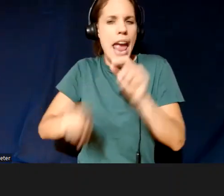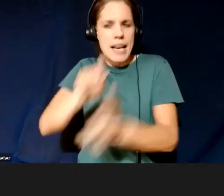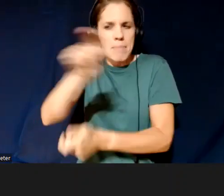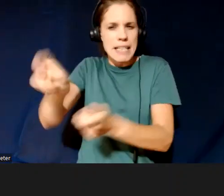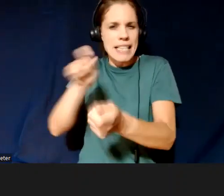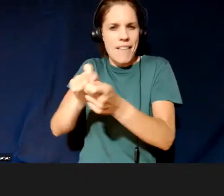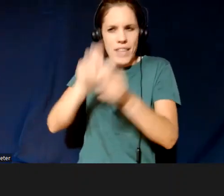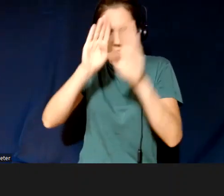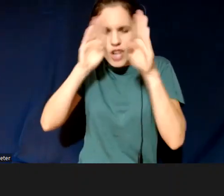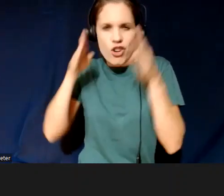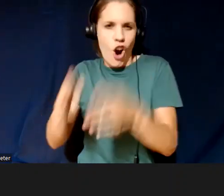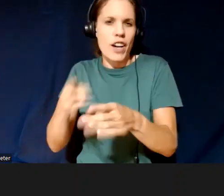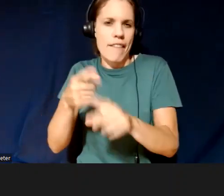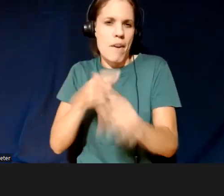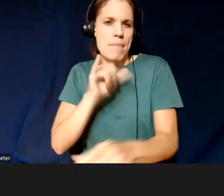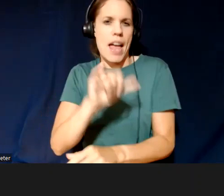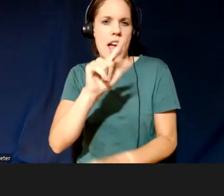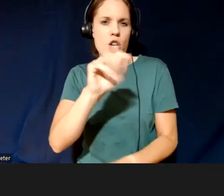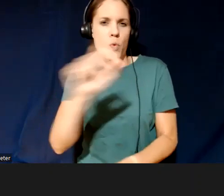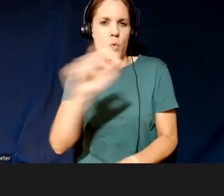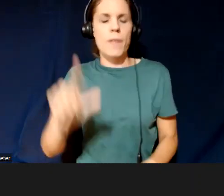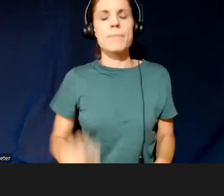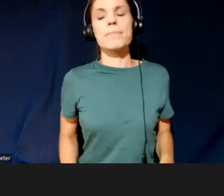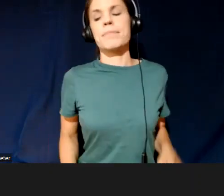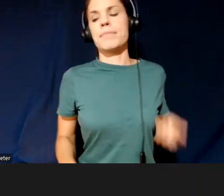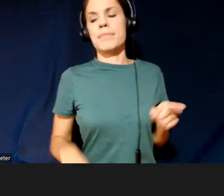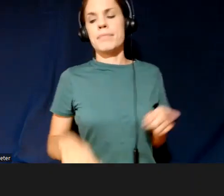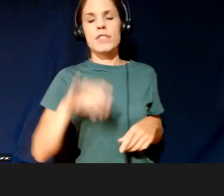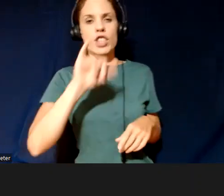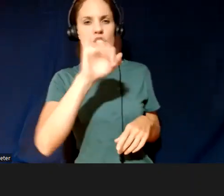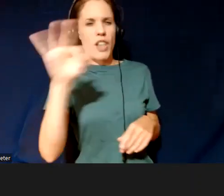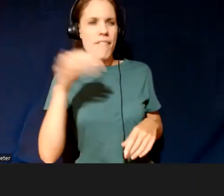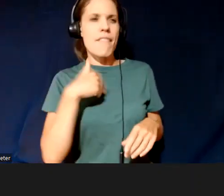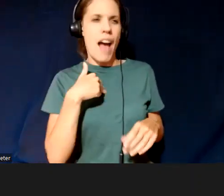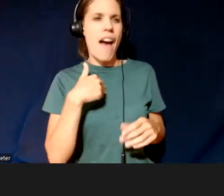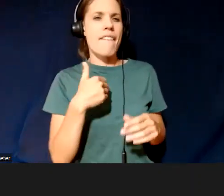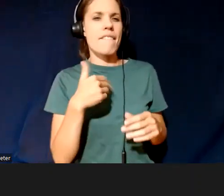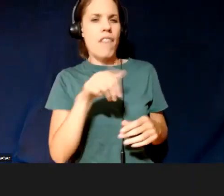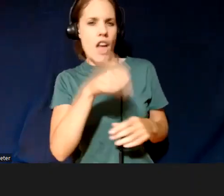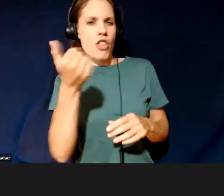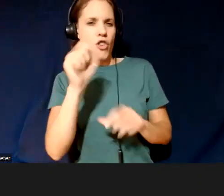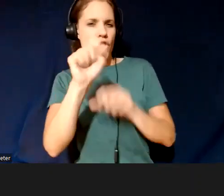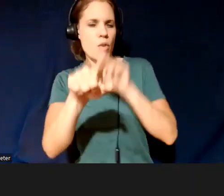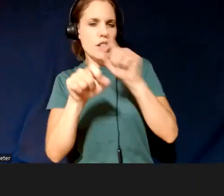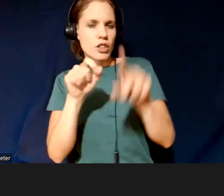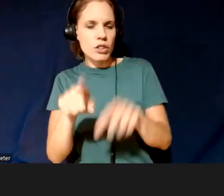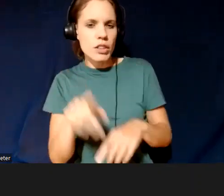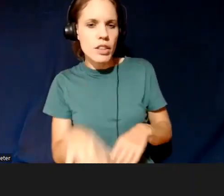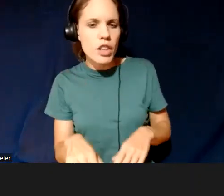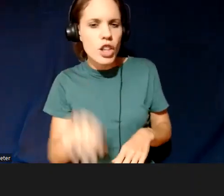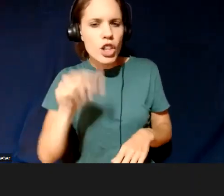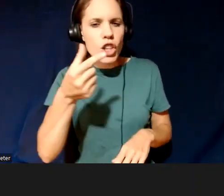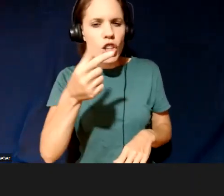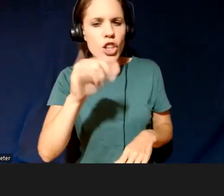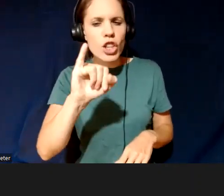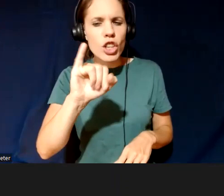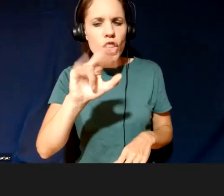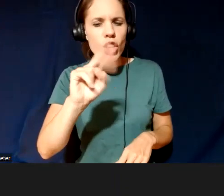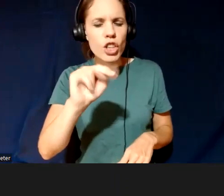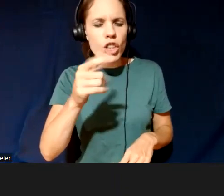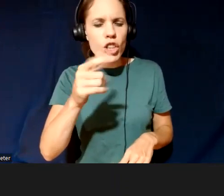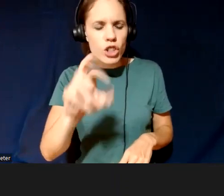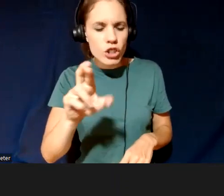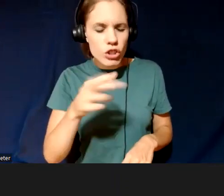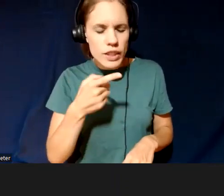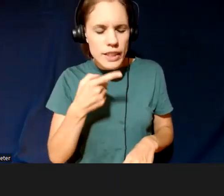that different. I will say first that Ginger is saying, hey, her doctoral research is on this, but